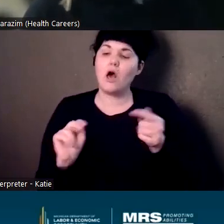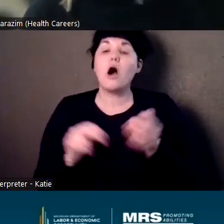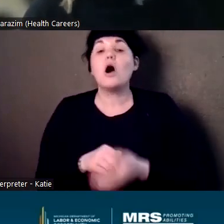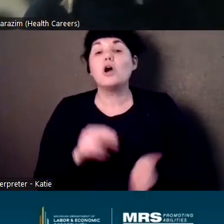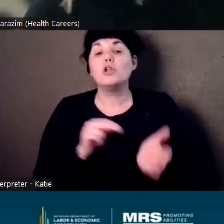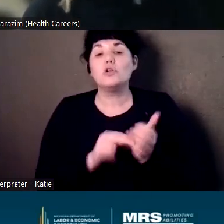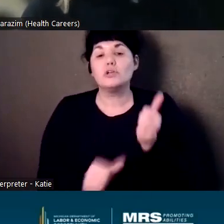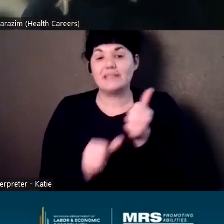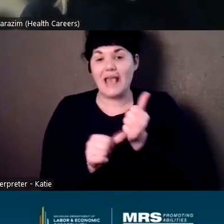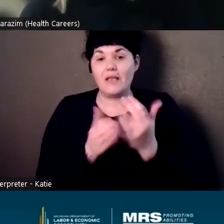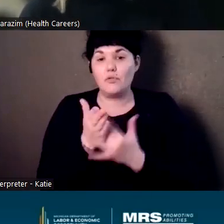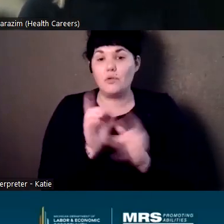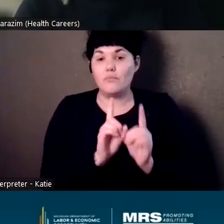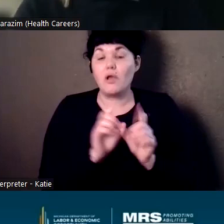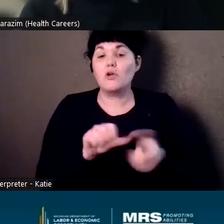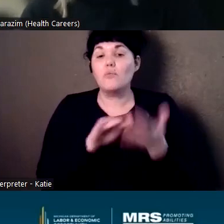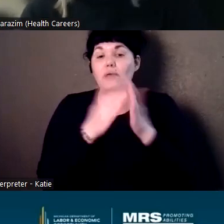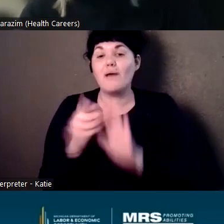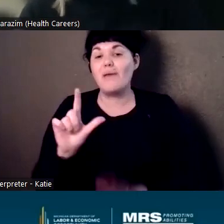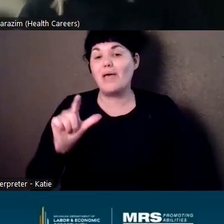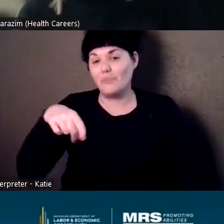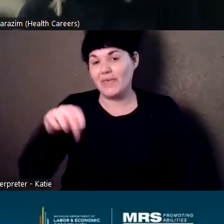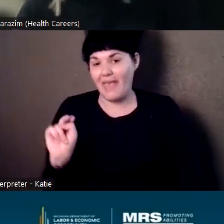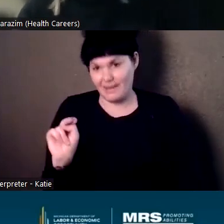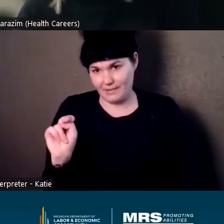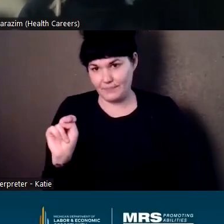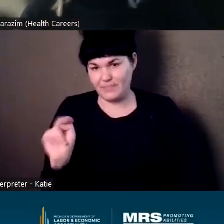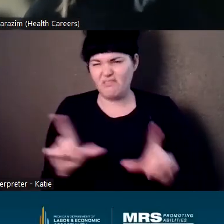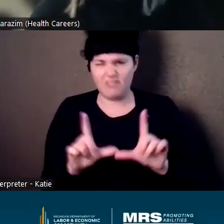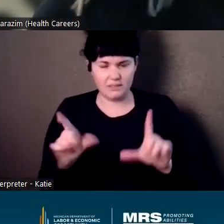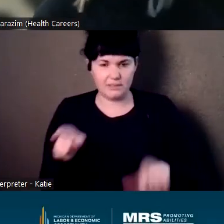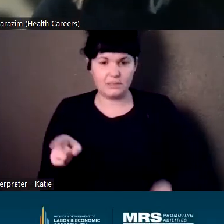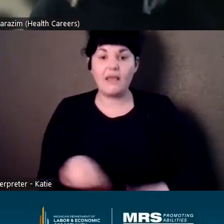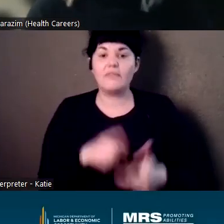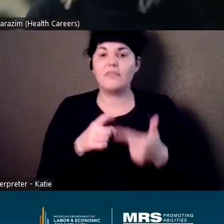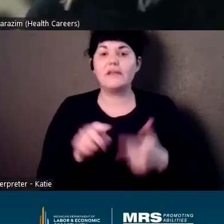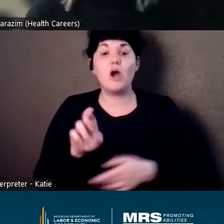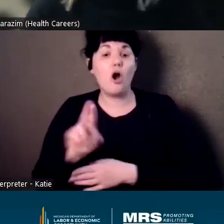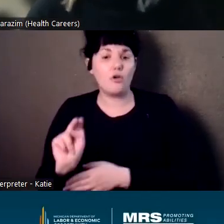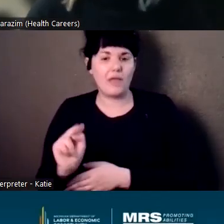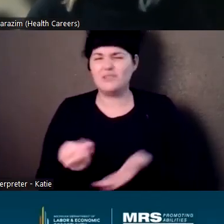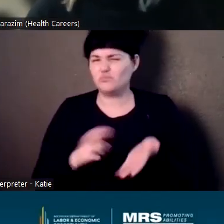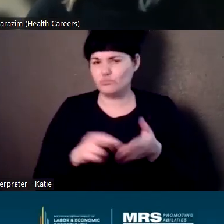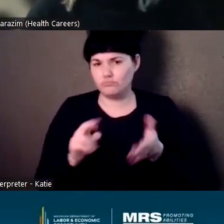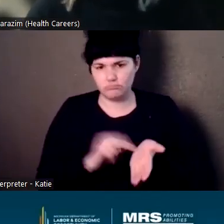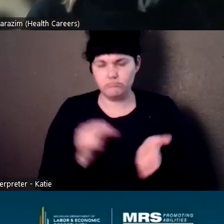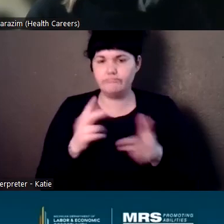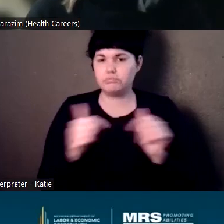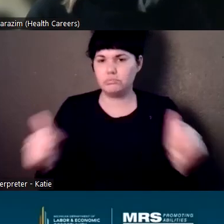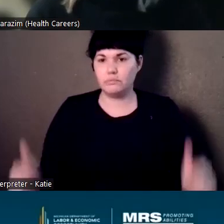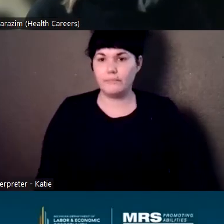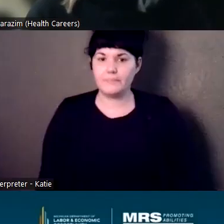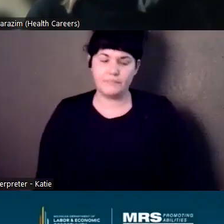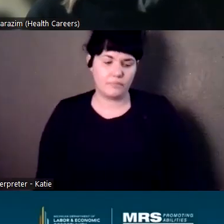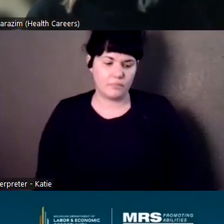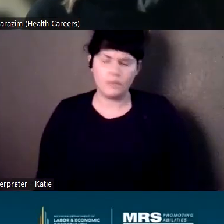apprenticeship could advance to LPN and then eventually to RN and so on. And then, I don't know, I don't think